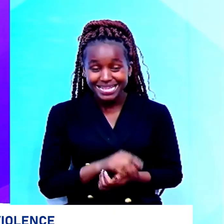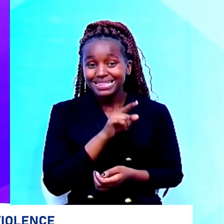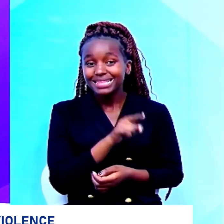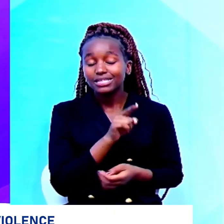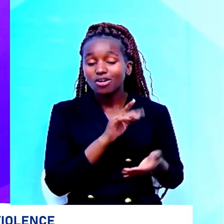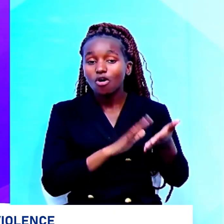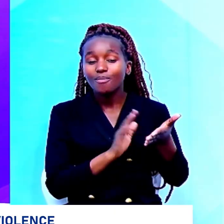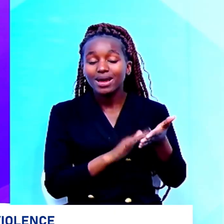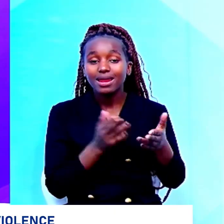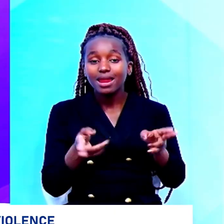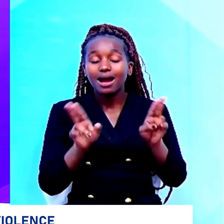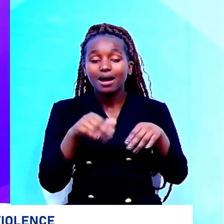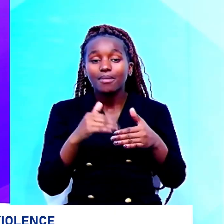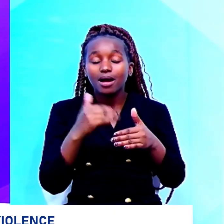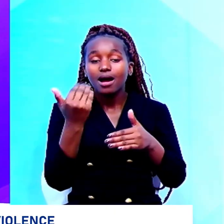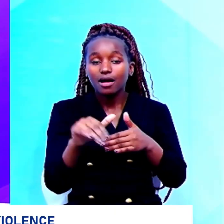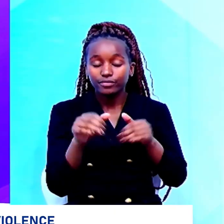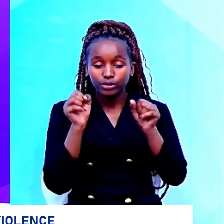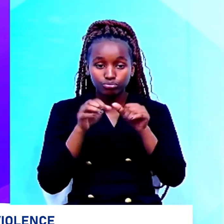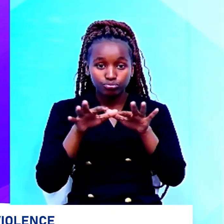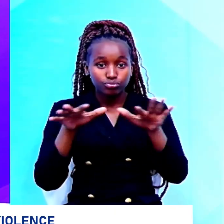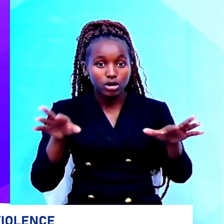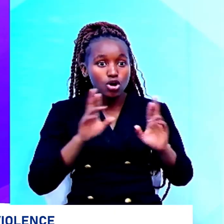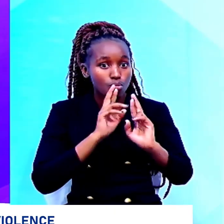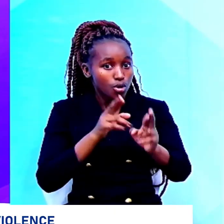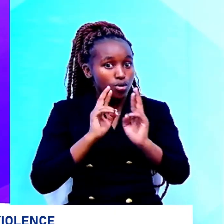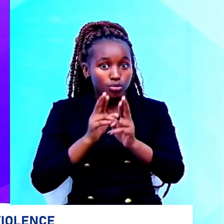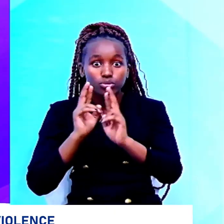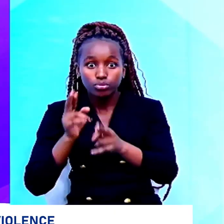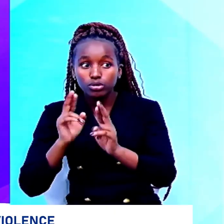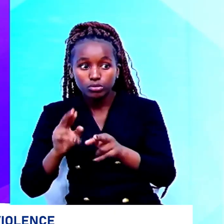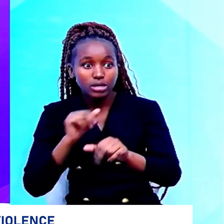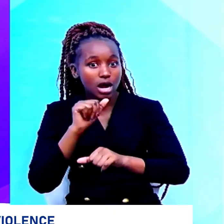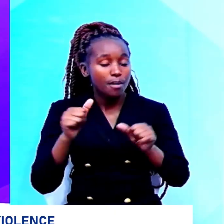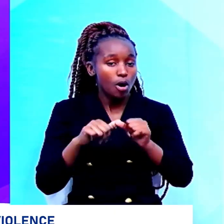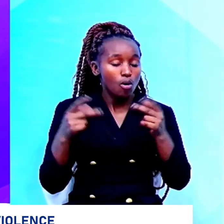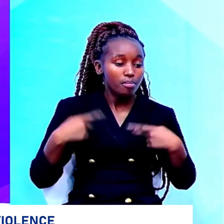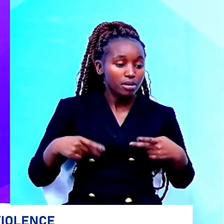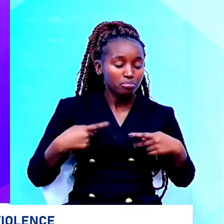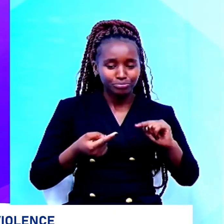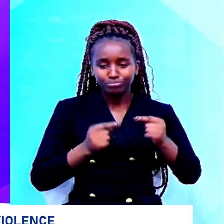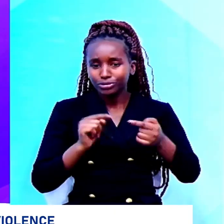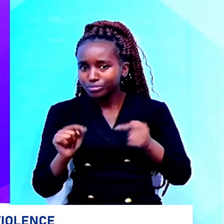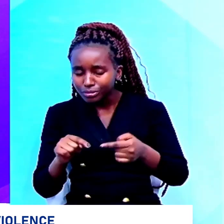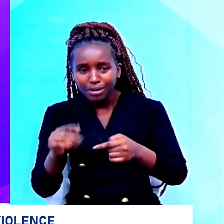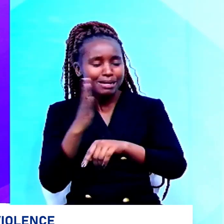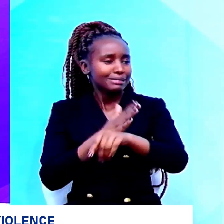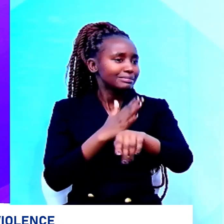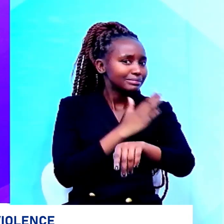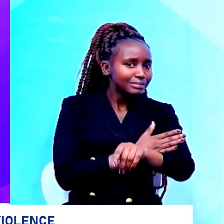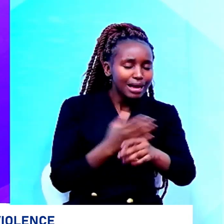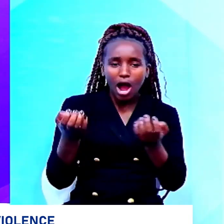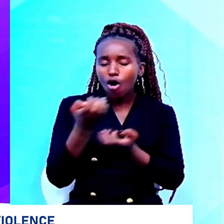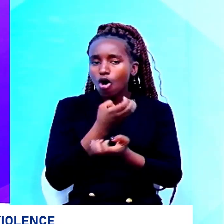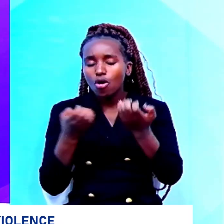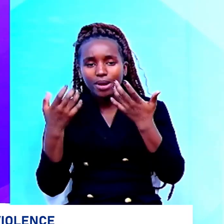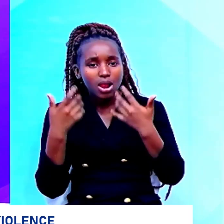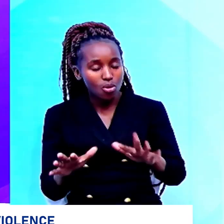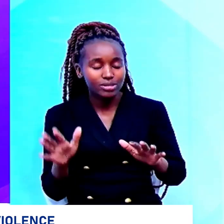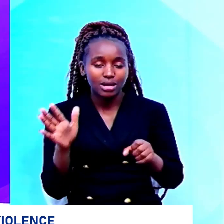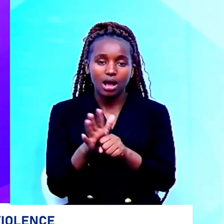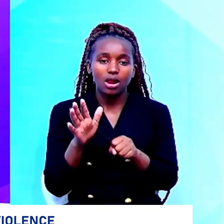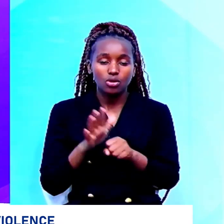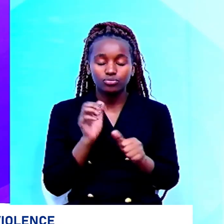follow widespread reports of clashes, casualties, and significant economic losses